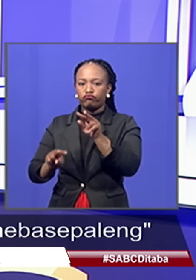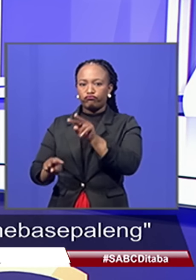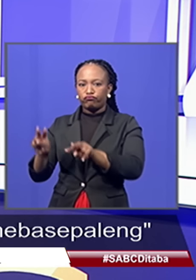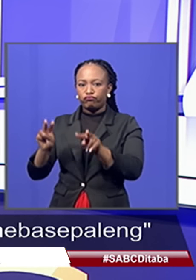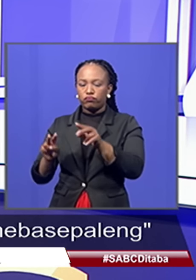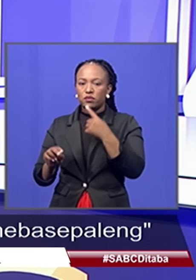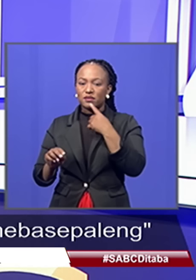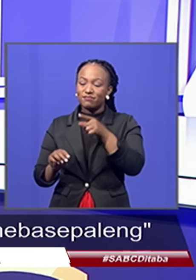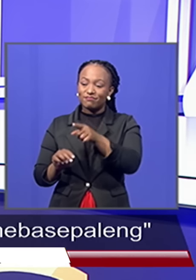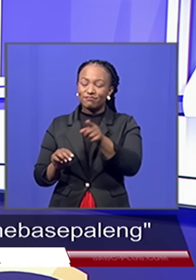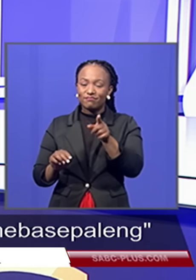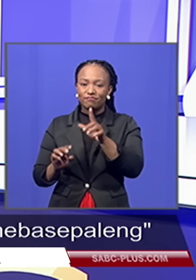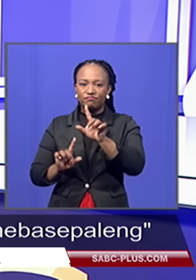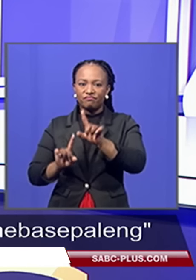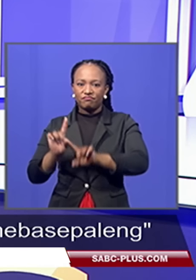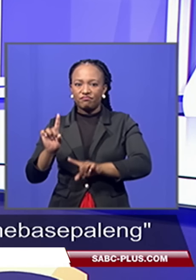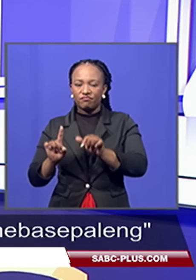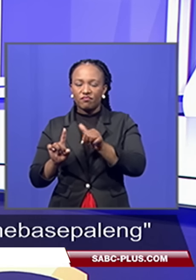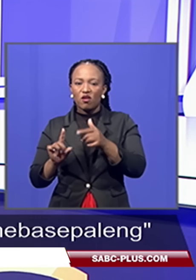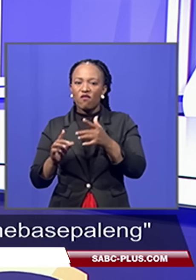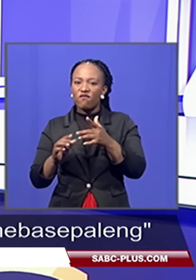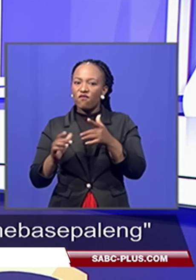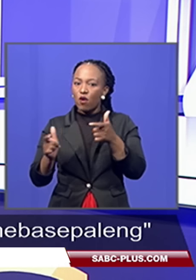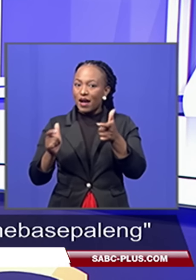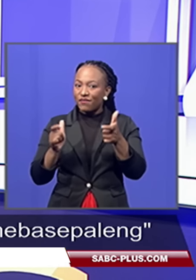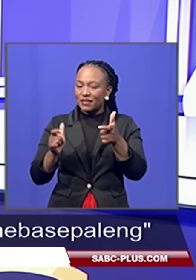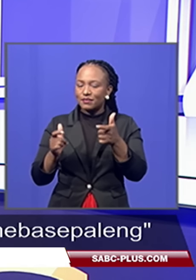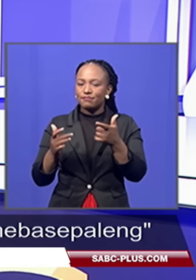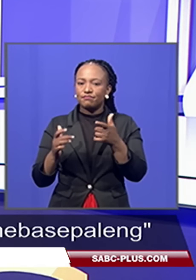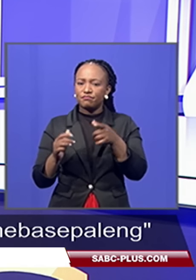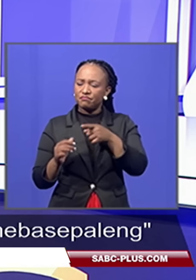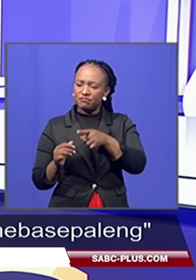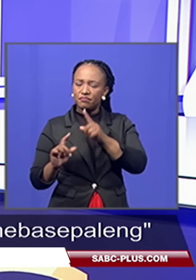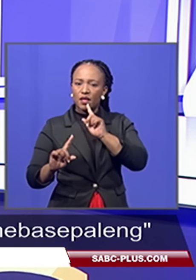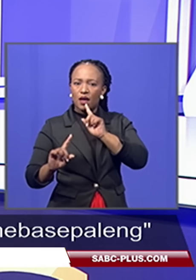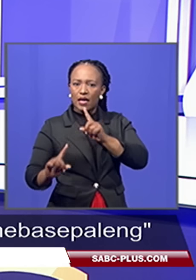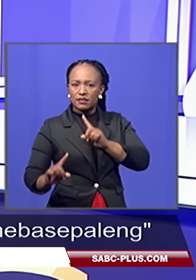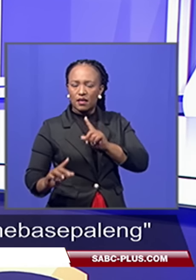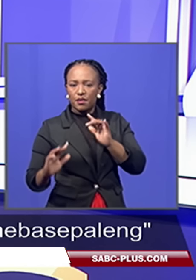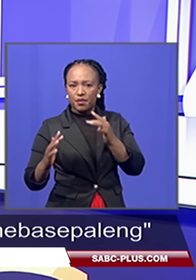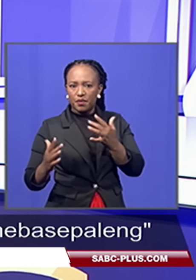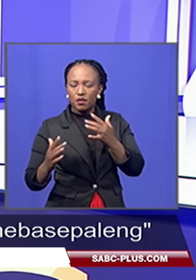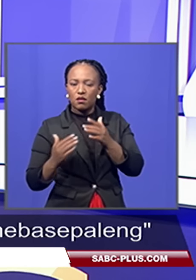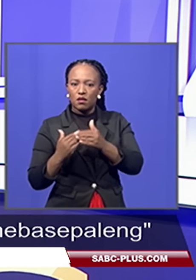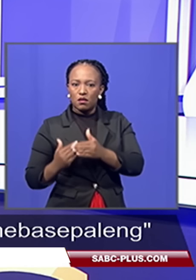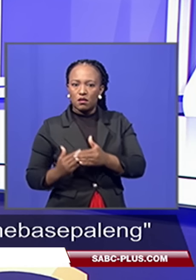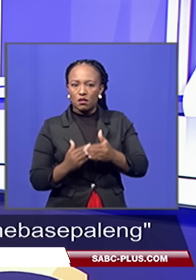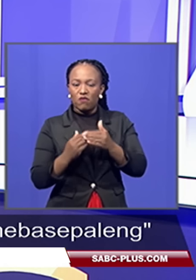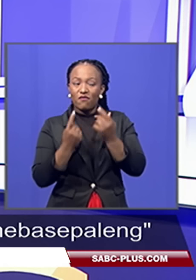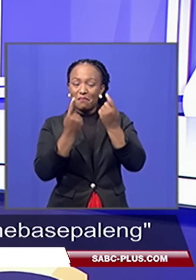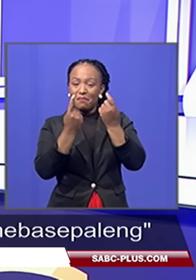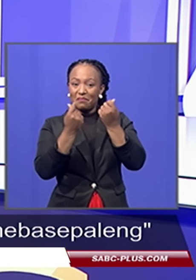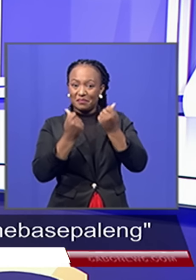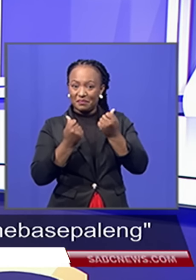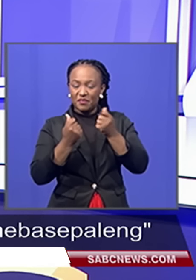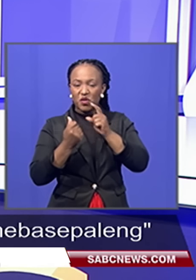ka mebasepaleng le go palelwa ke merero ya tshepedišo. Mashatile o boletše gore seo ba swanetšego go se hlokomela ke tšhomišo ya